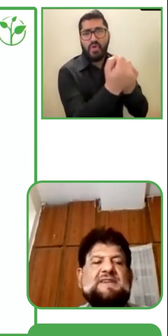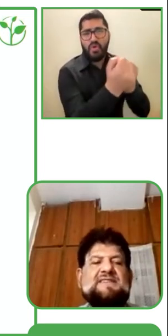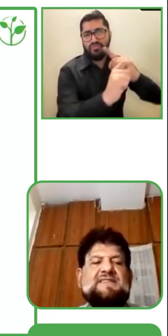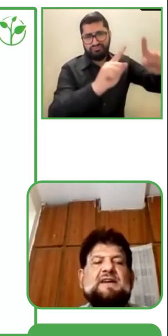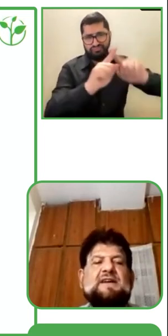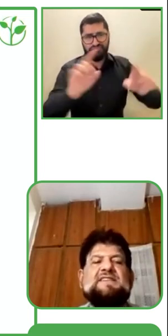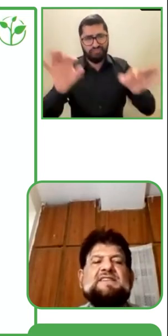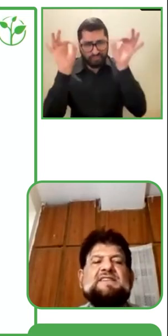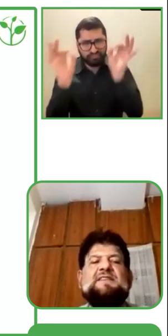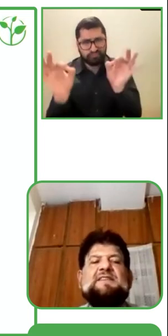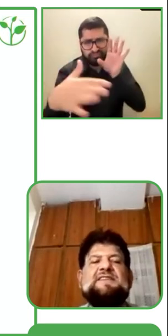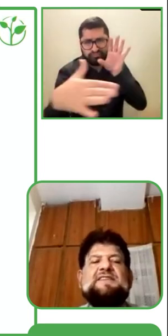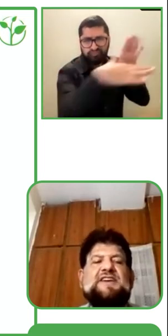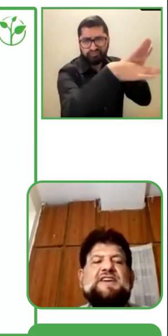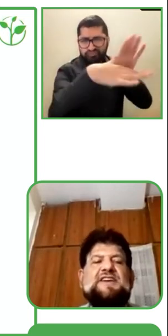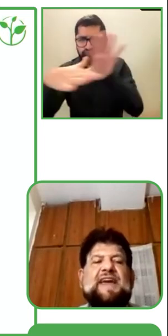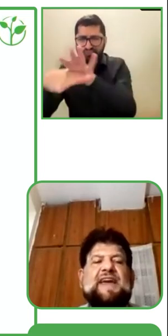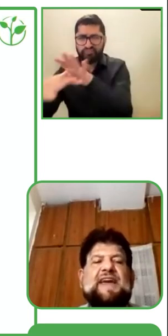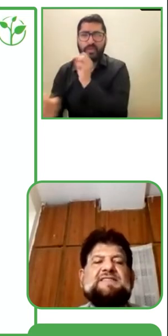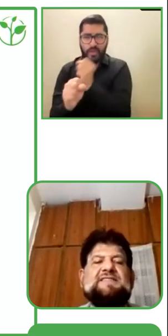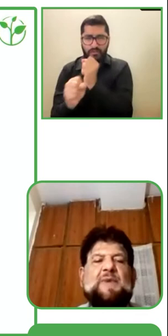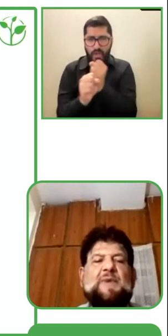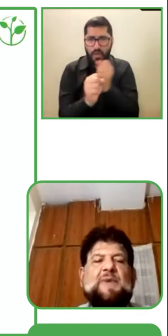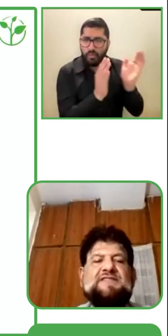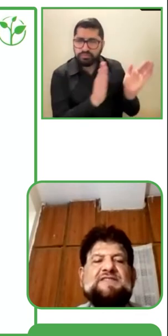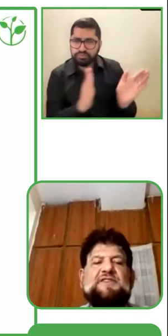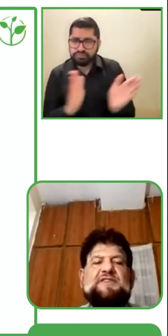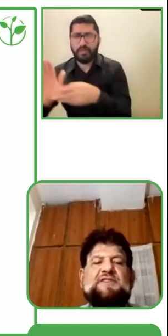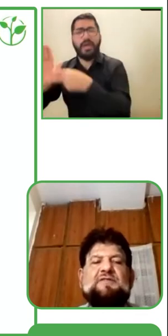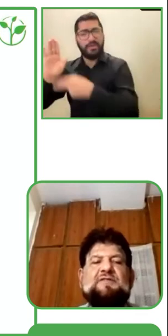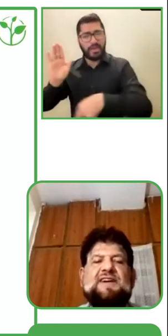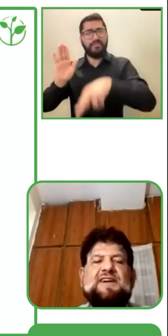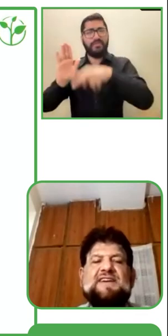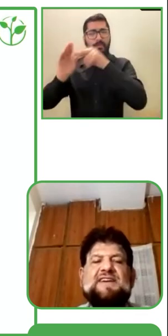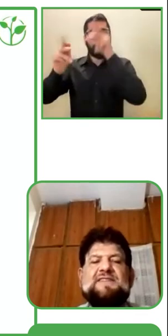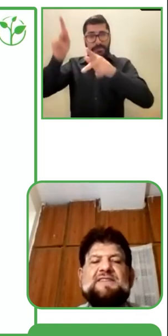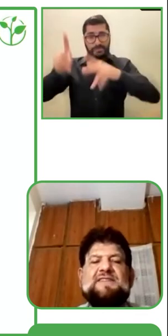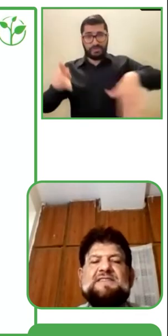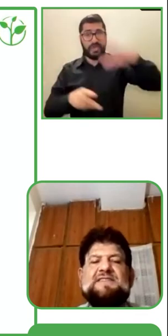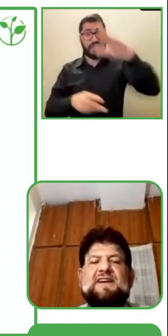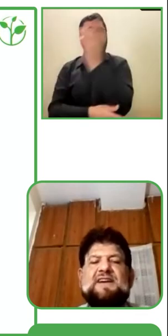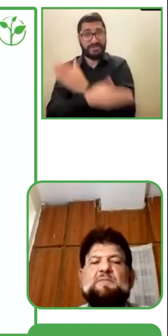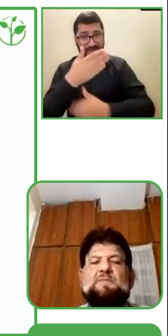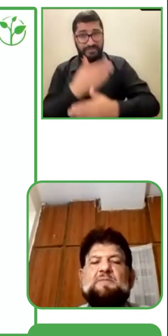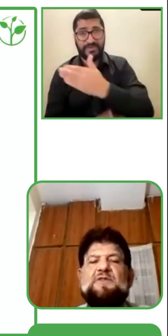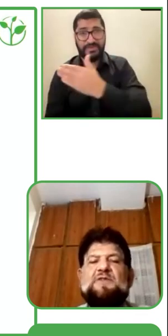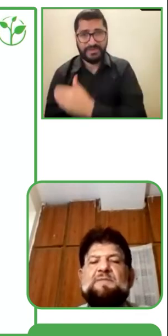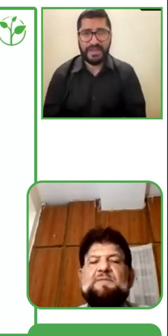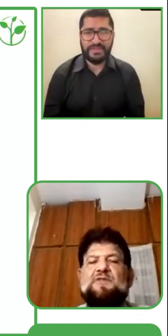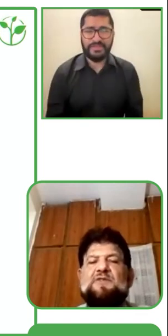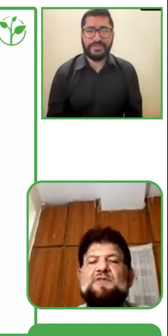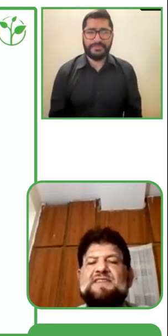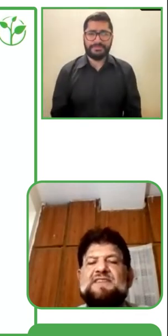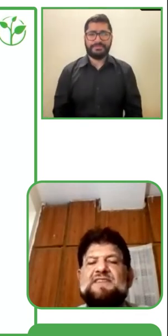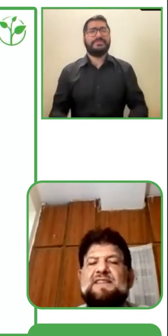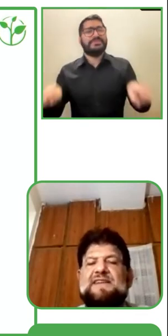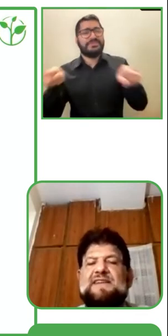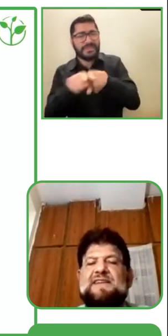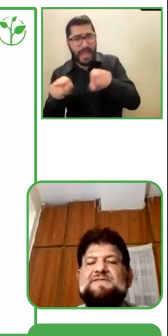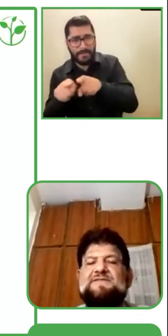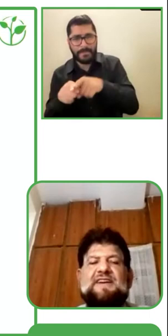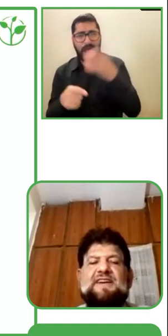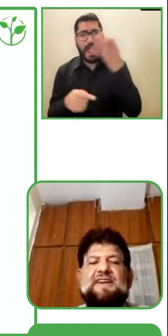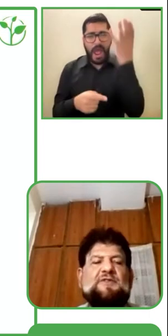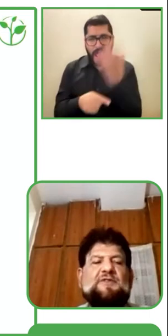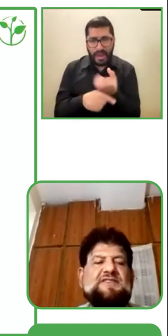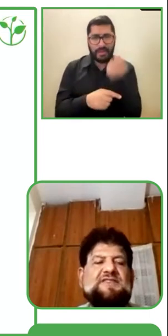disabilities. Sustainability is built into the overall design of the specific program components. The bicycle